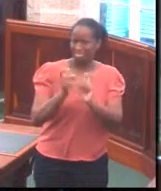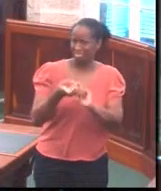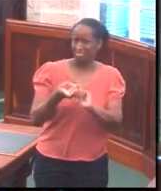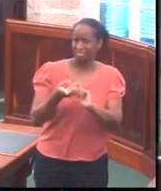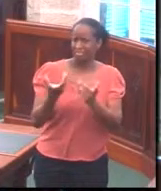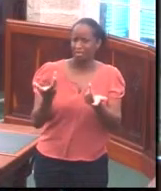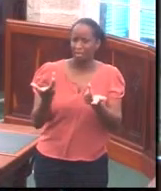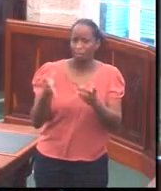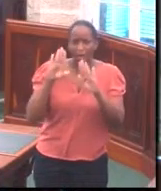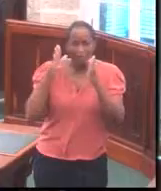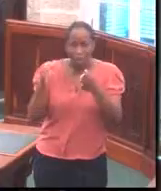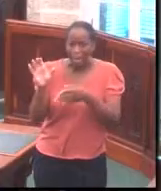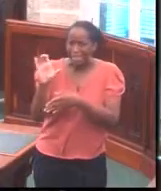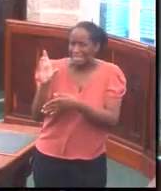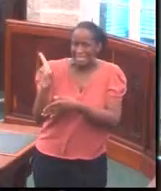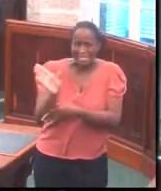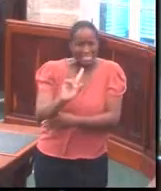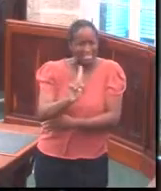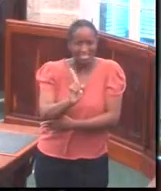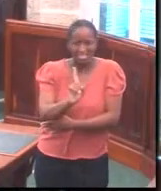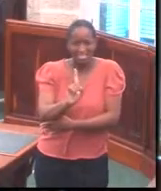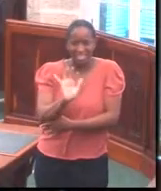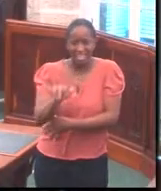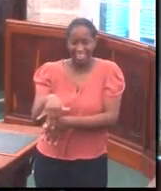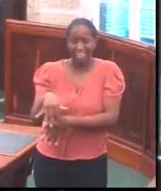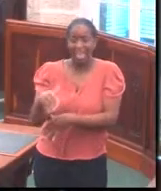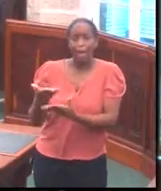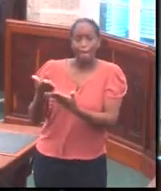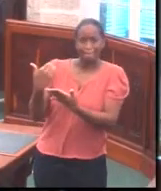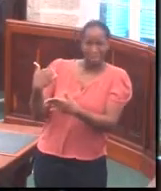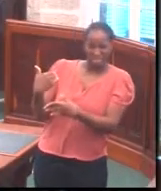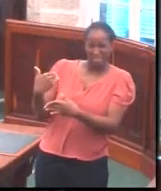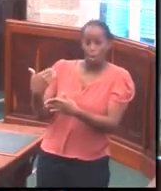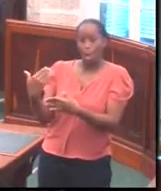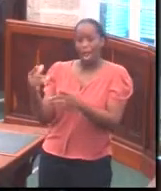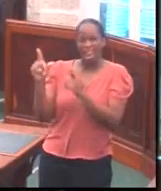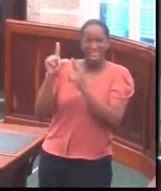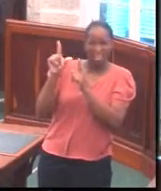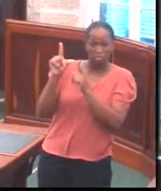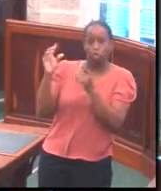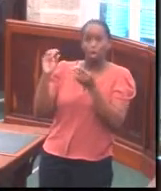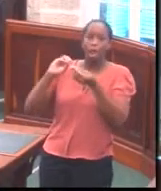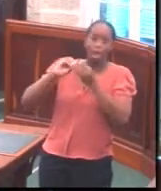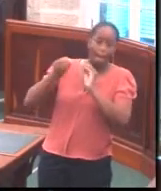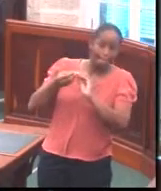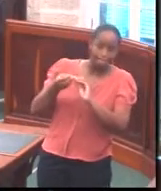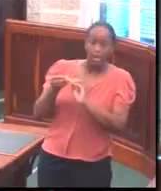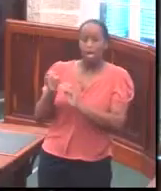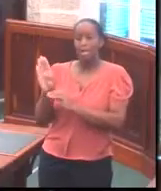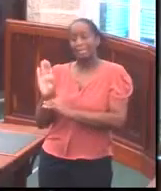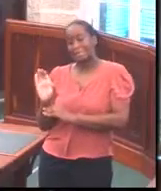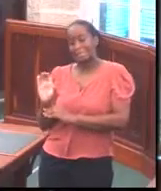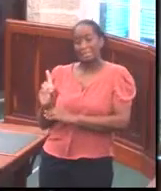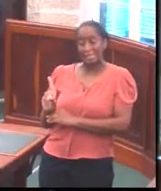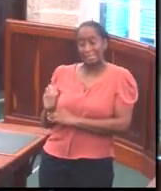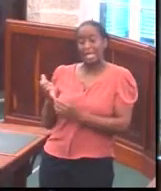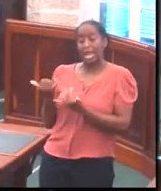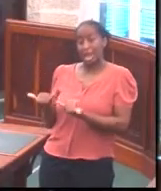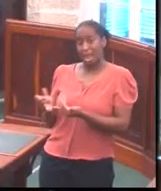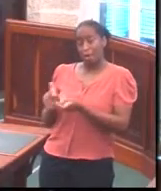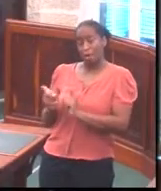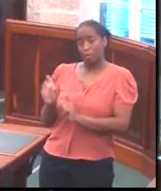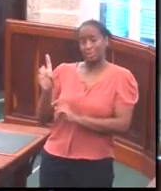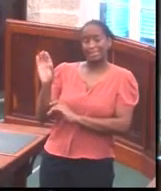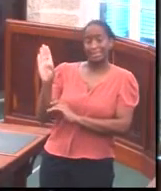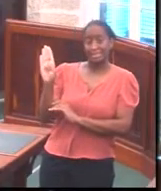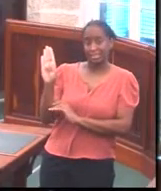renumbering. It does not touch on concern. The amendment does not touch on concern C,